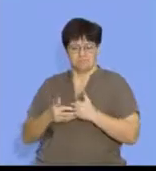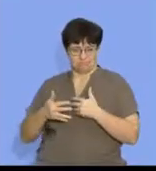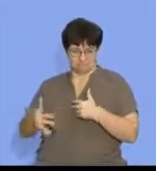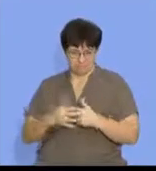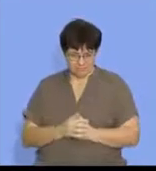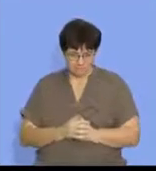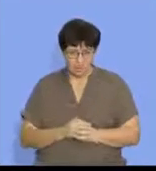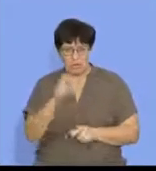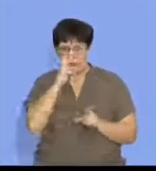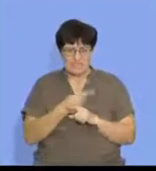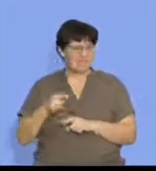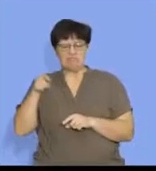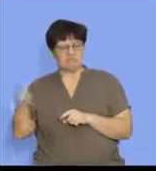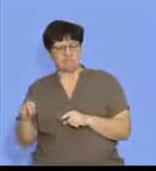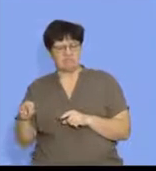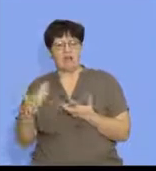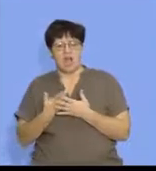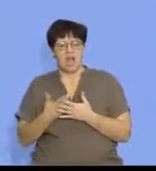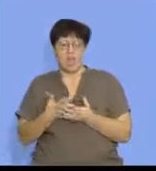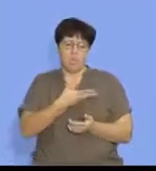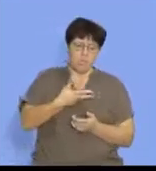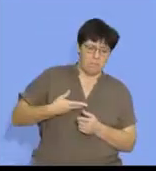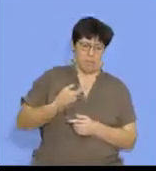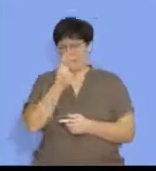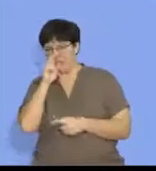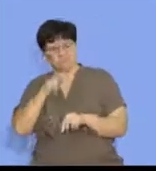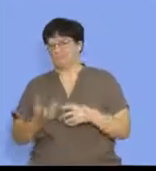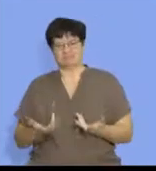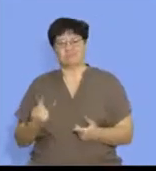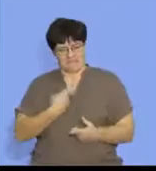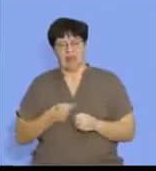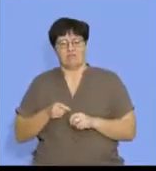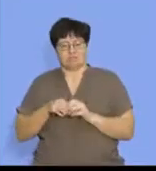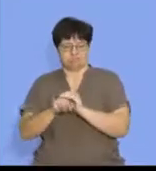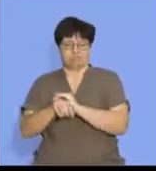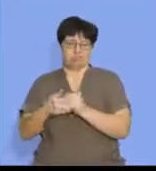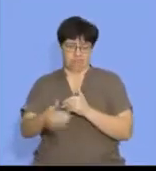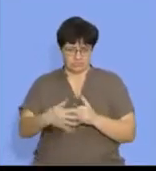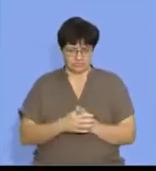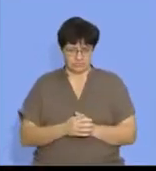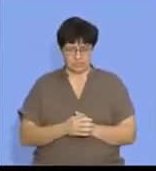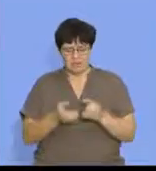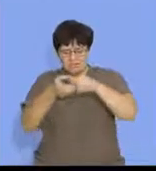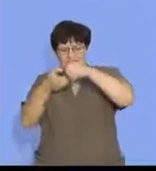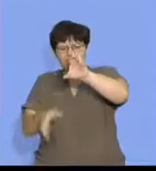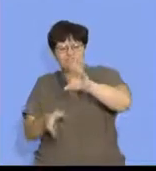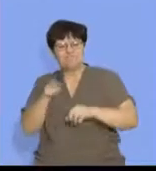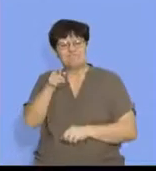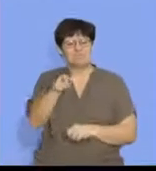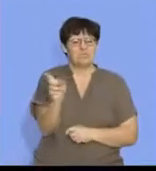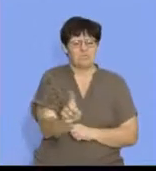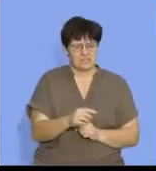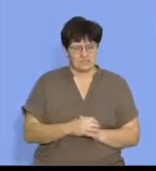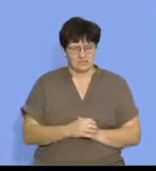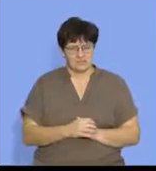need a male and we don't need a female. So what are these two divisions that we're talking about over here? Right, so